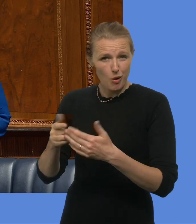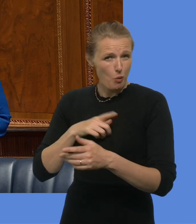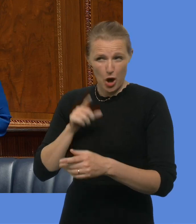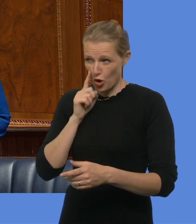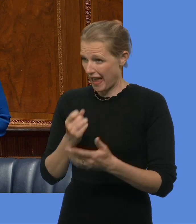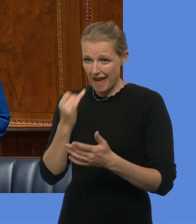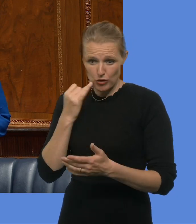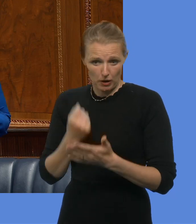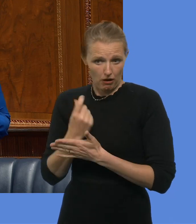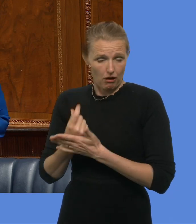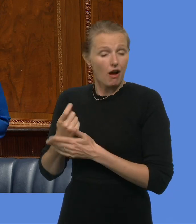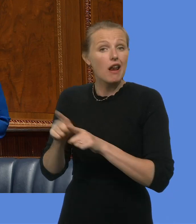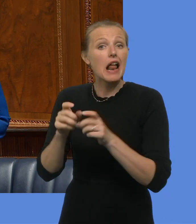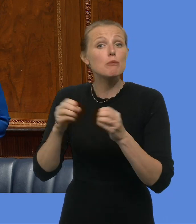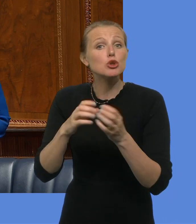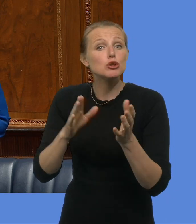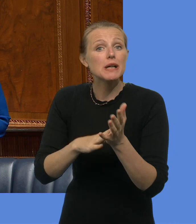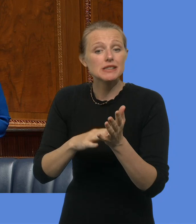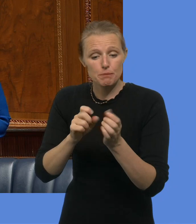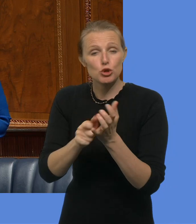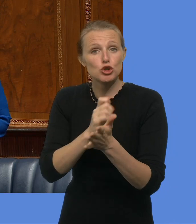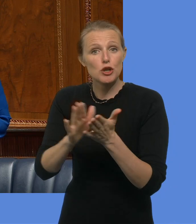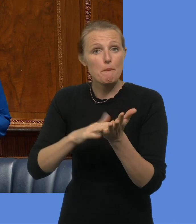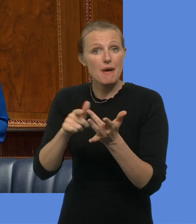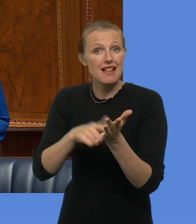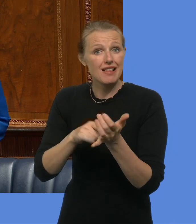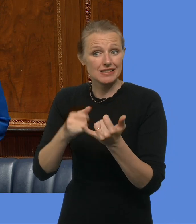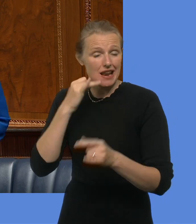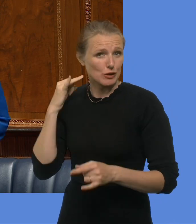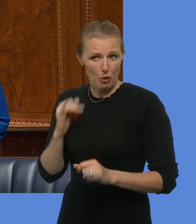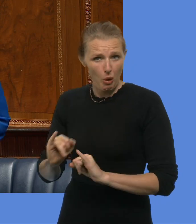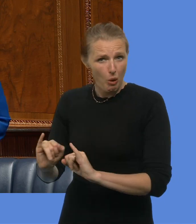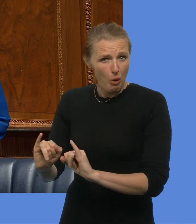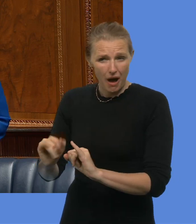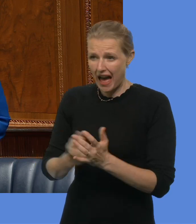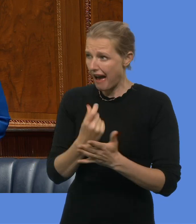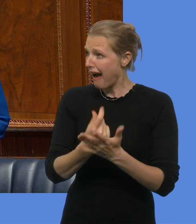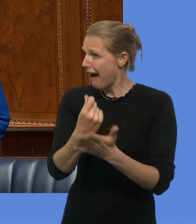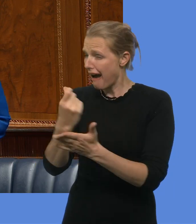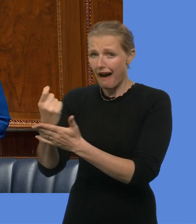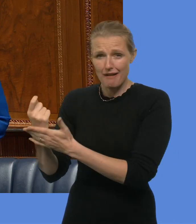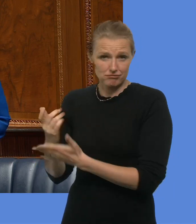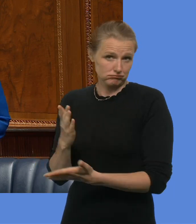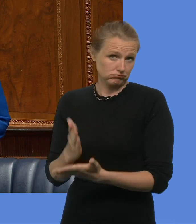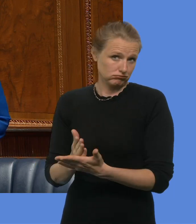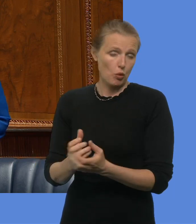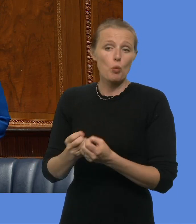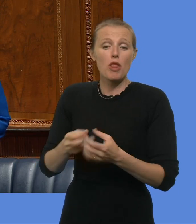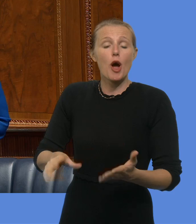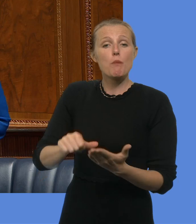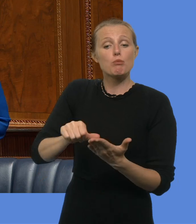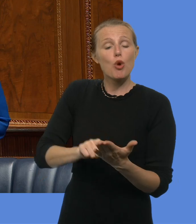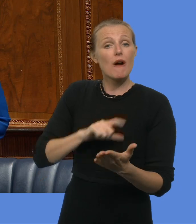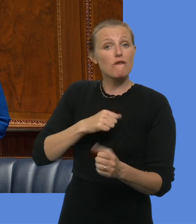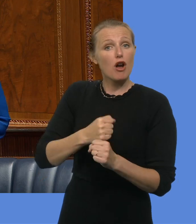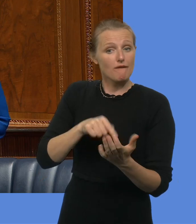and other incidents of criminality right across Northern Ireland? You know, how successful can we be in the absence really of a programme for government that hasn't been